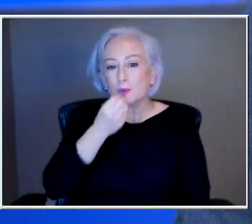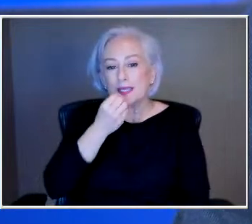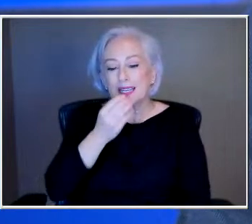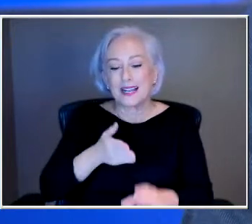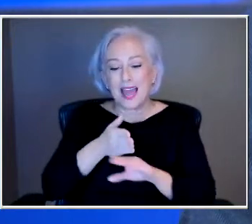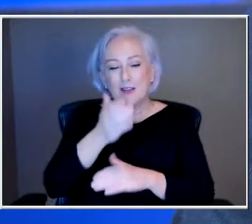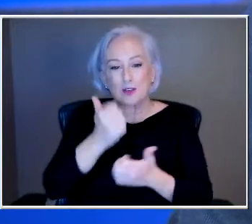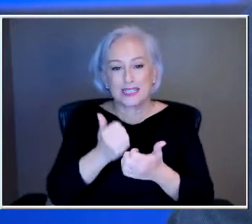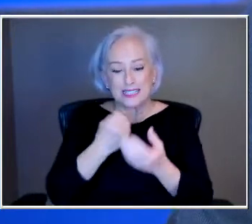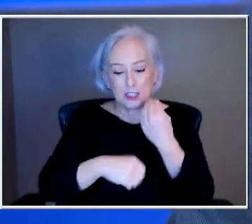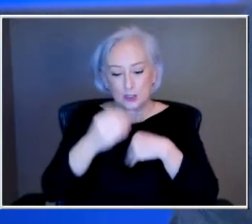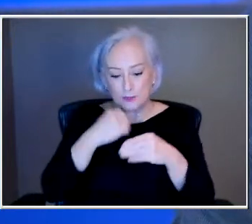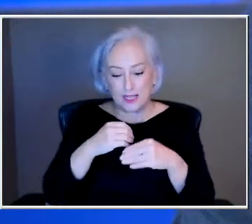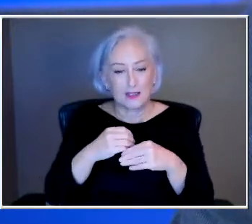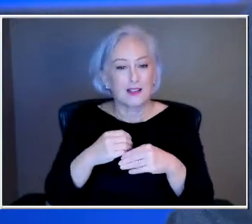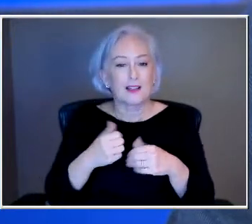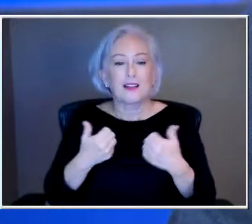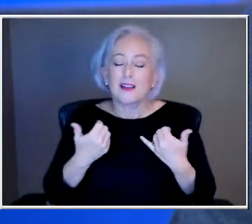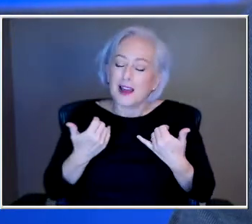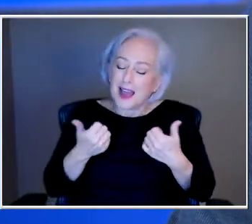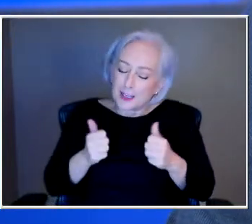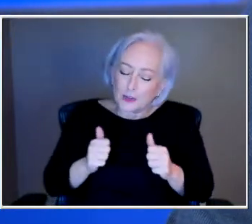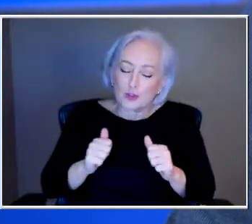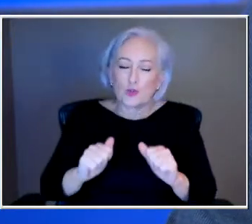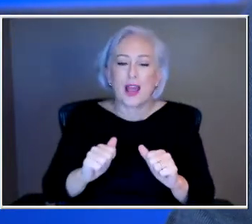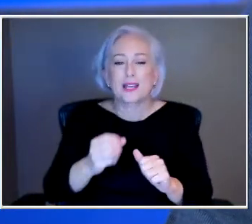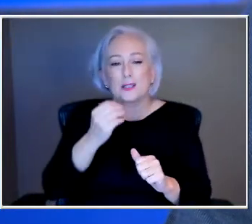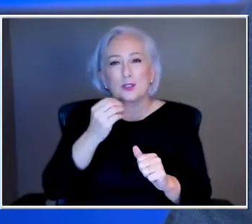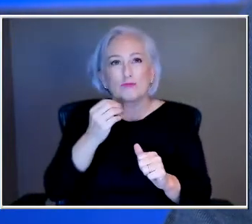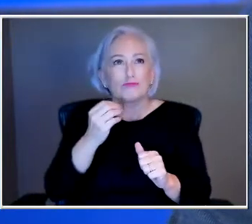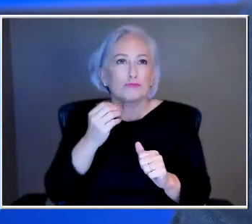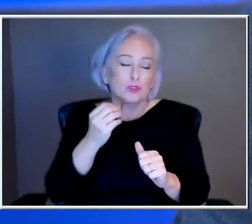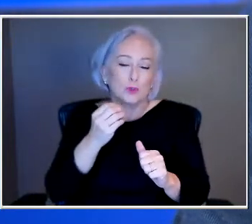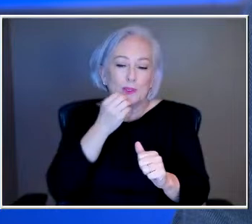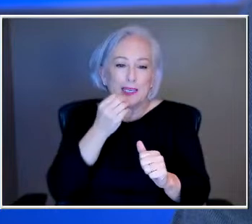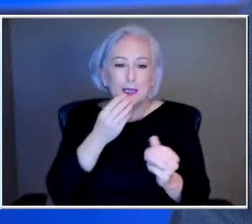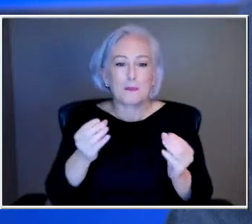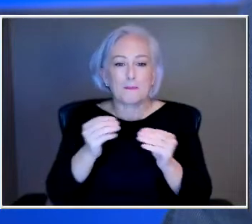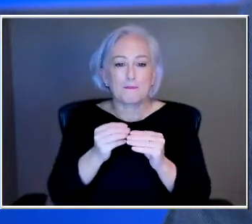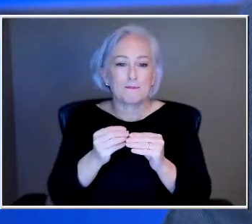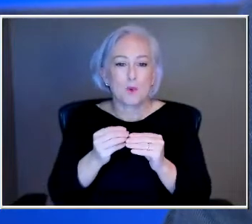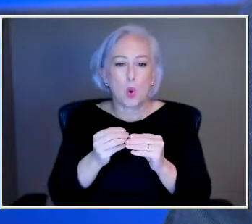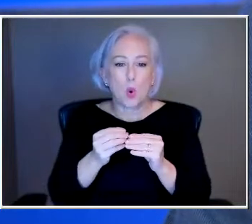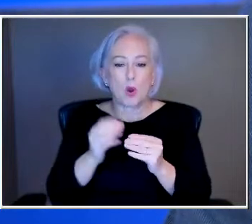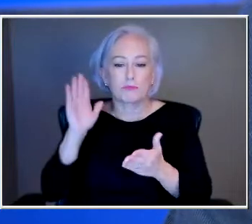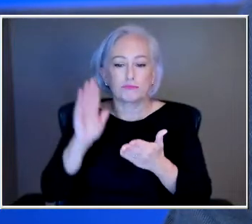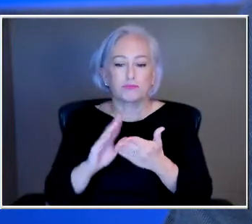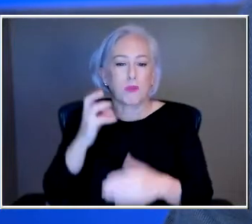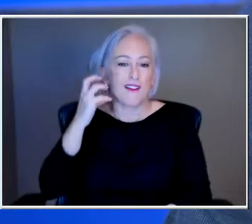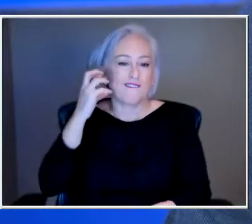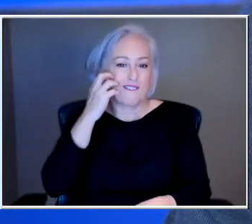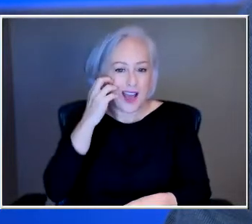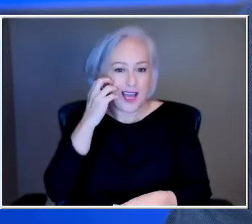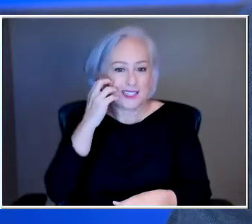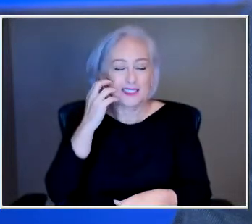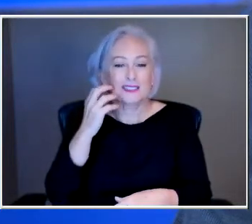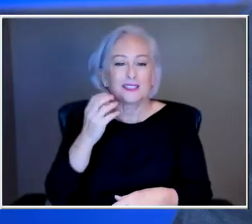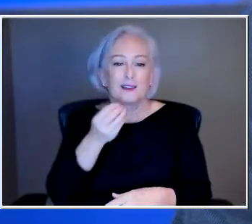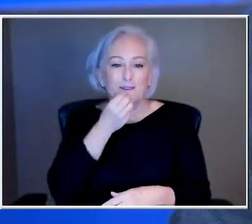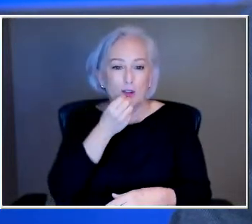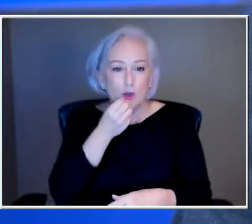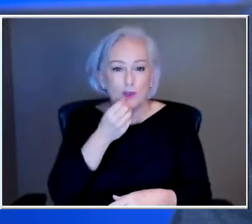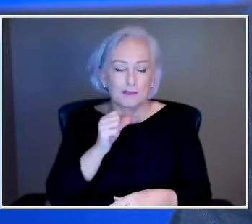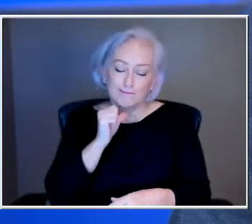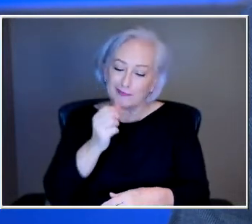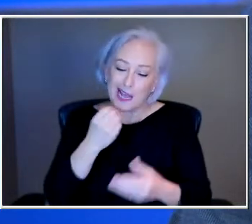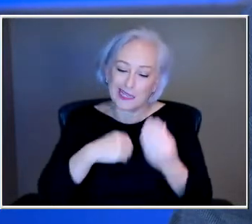try and stick with like leaner meats and fruits and vegetables. I'm not eating a lot of steak dinners or anything like that anymore, but most